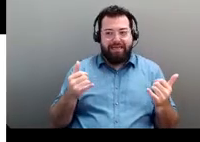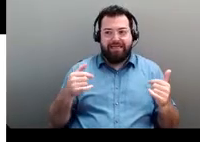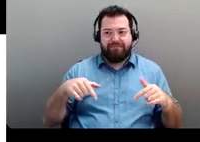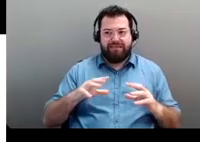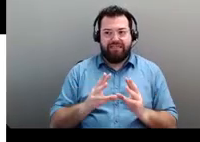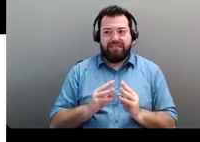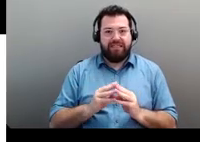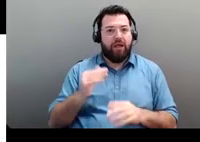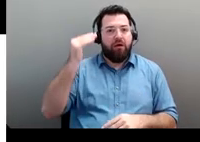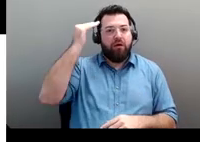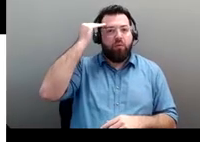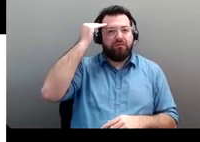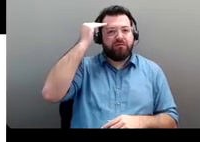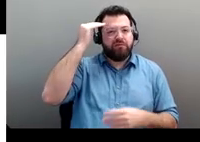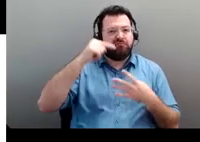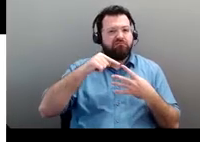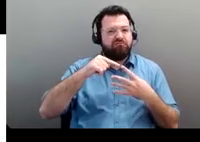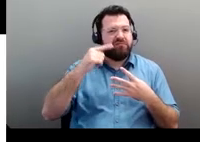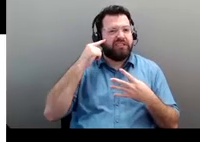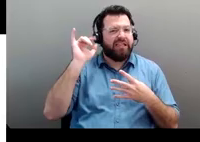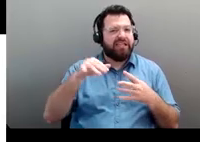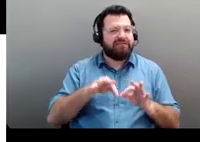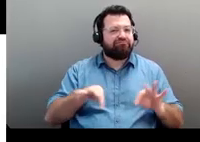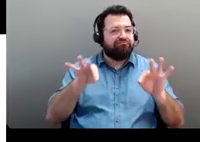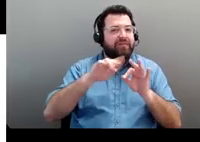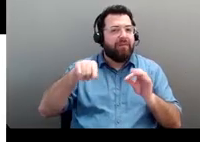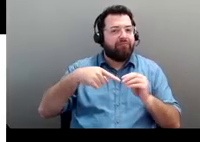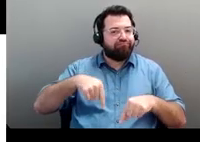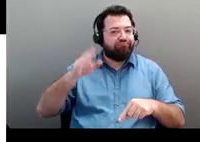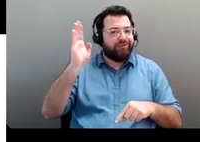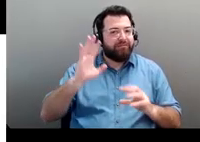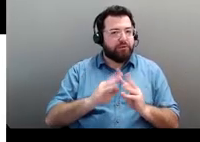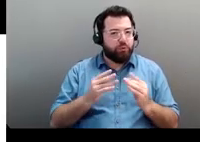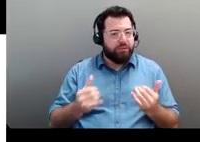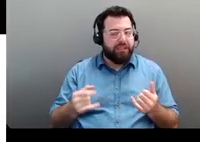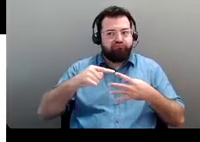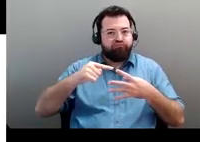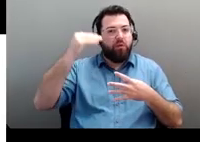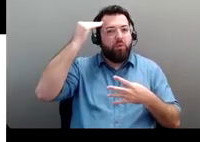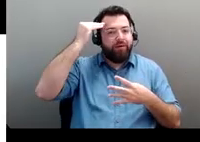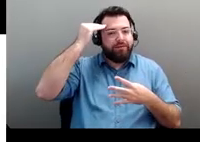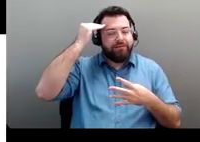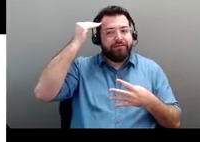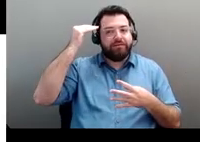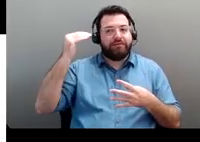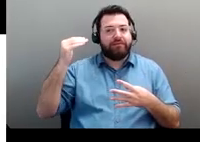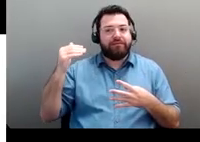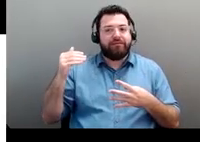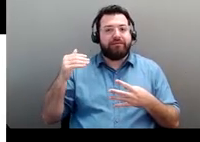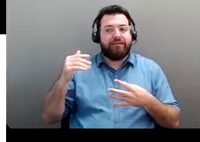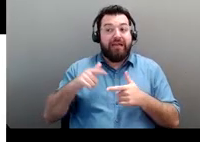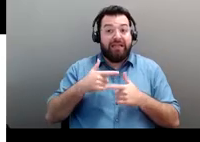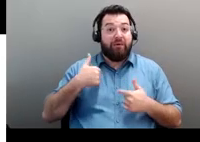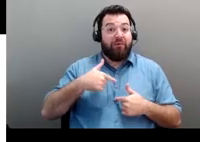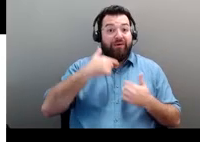hopefully that will be hopefully the key to this presentation, just being aware of certain things, and therefore passing that on to